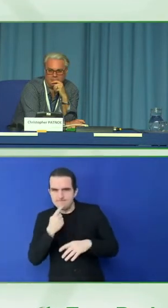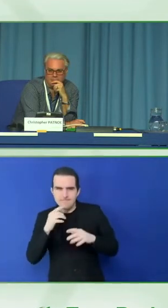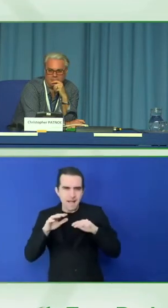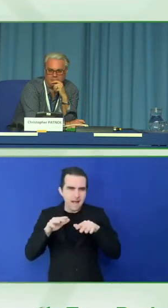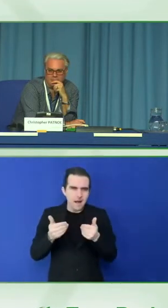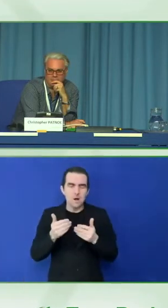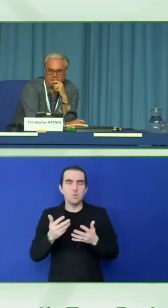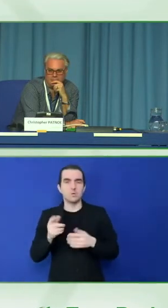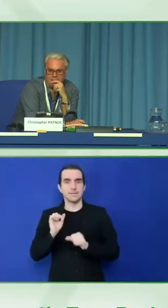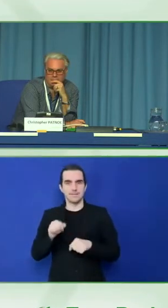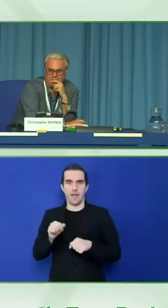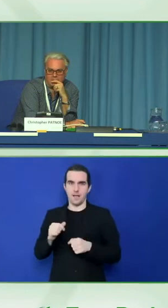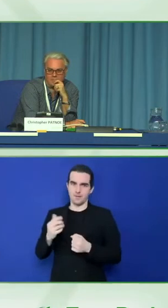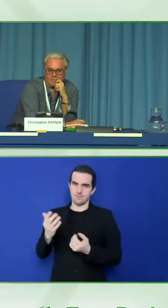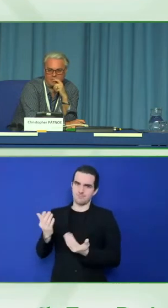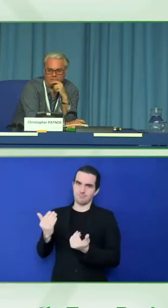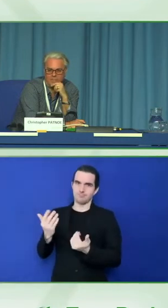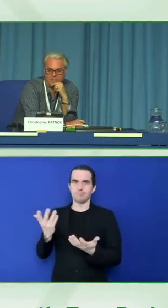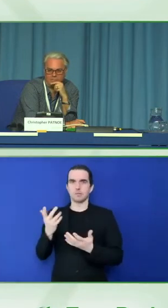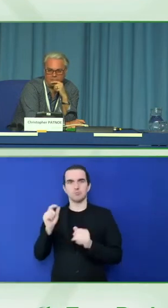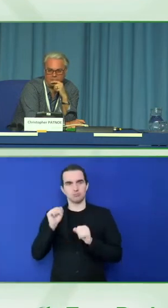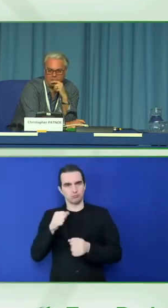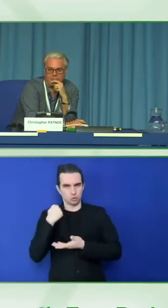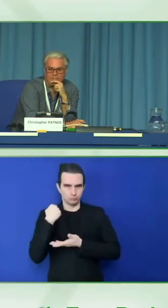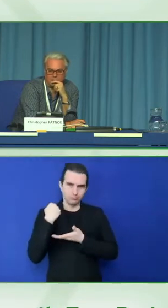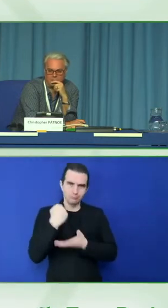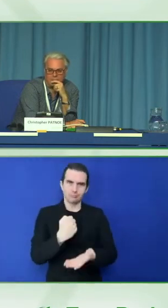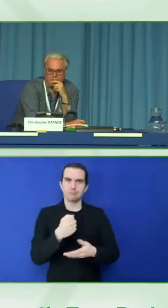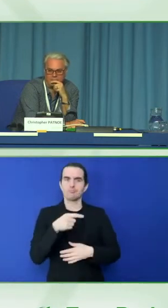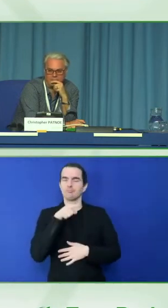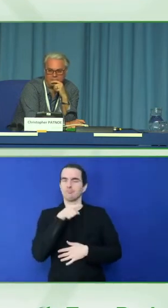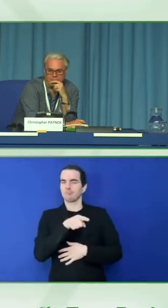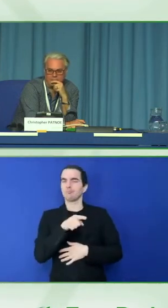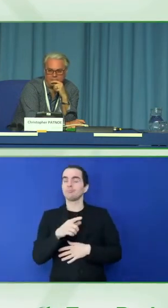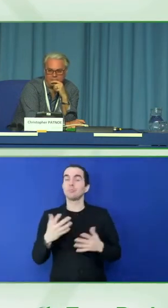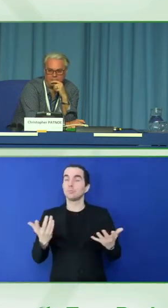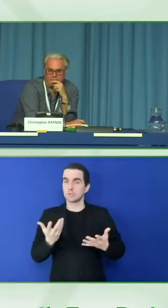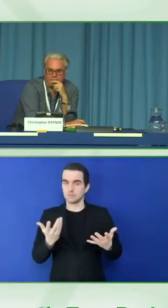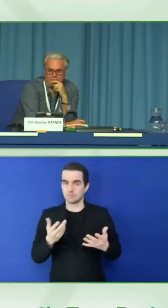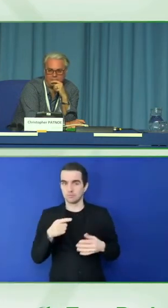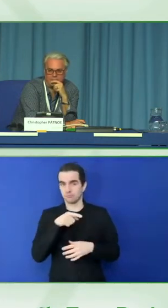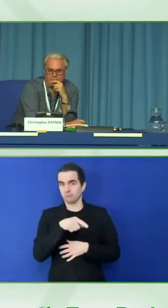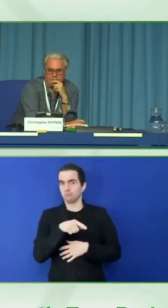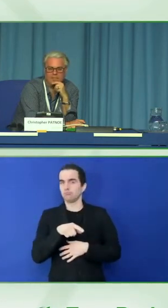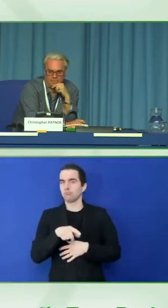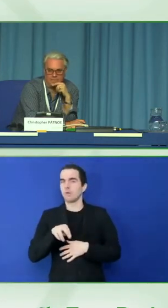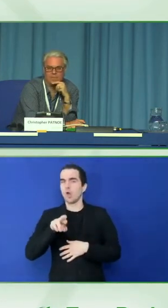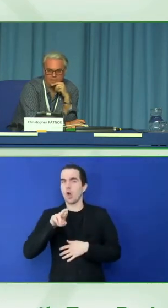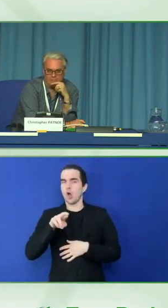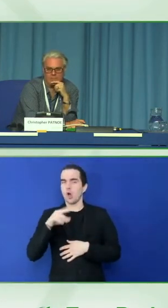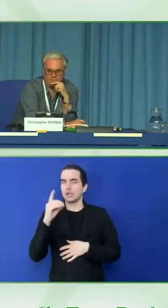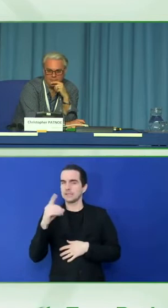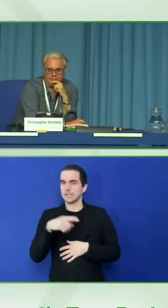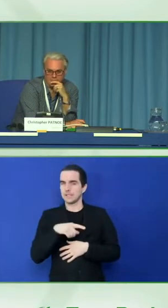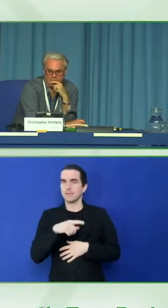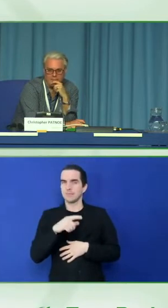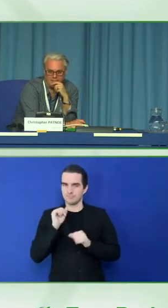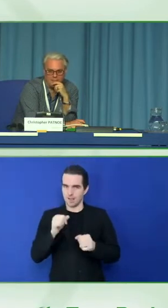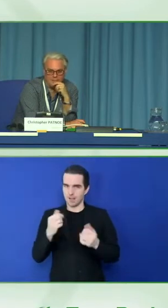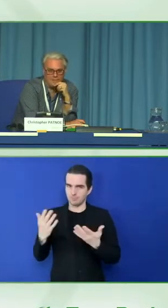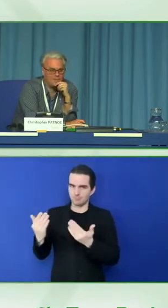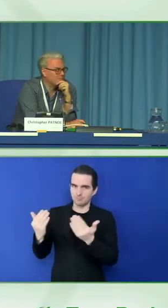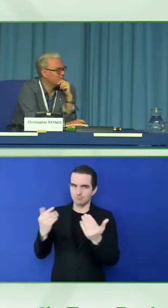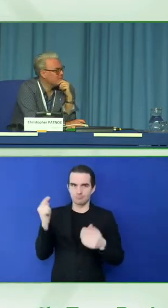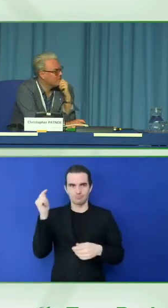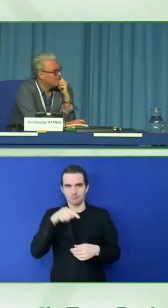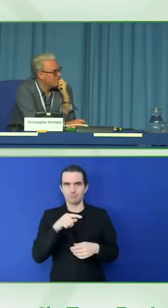for disability curriculums to be included in schools at a very, very young age. So, yeah.